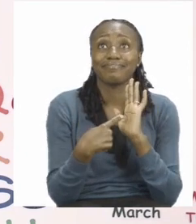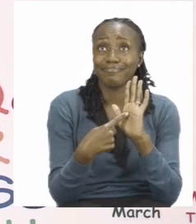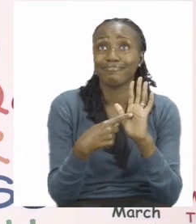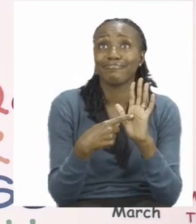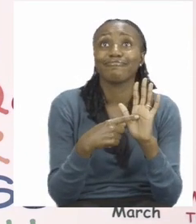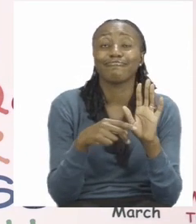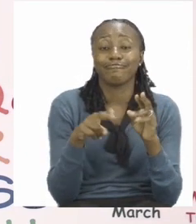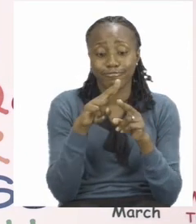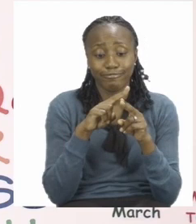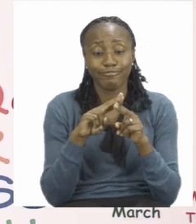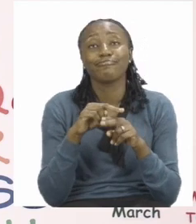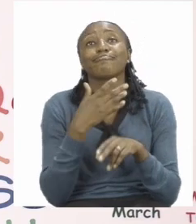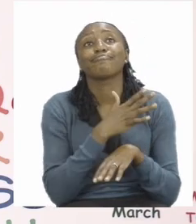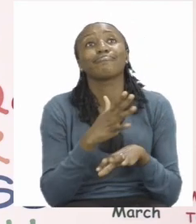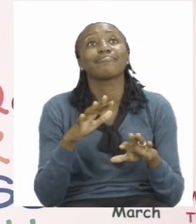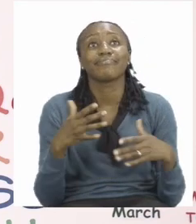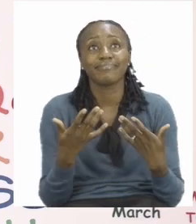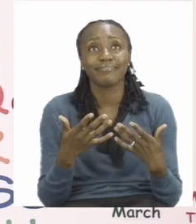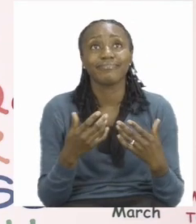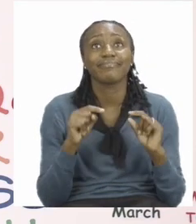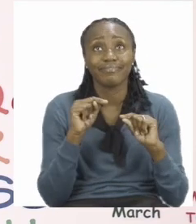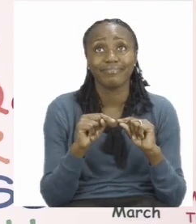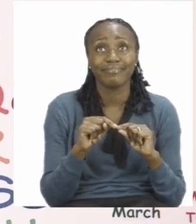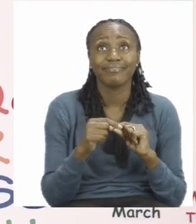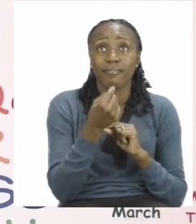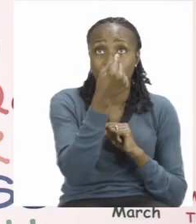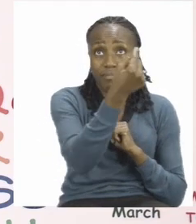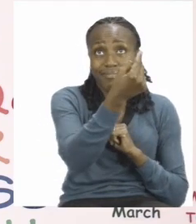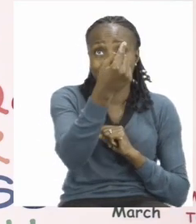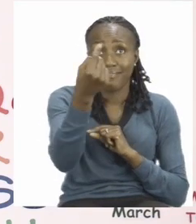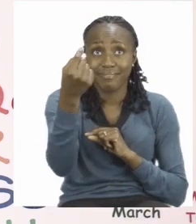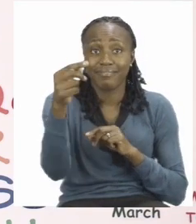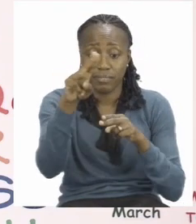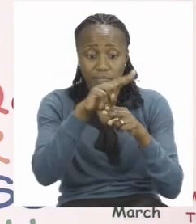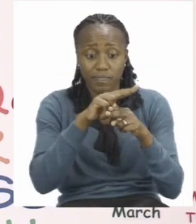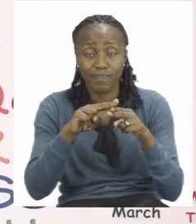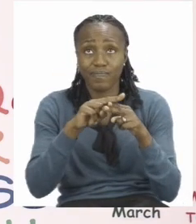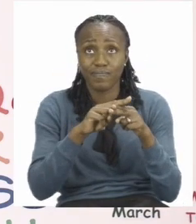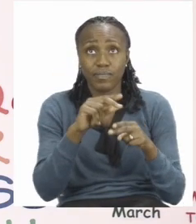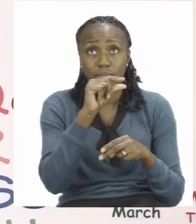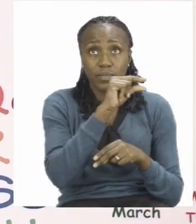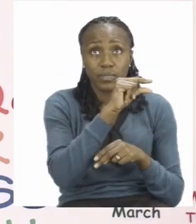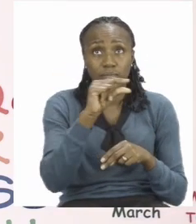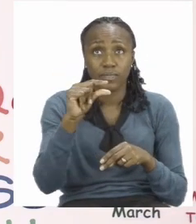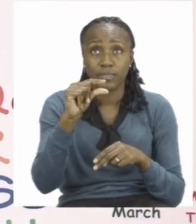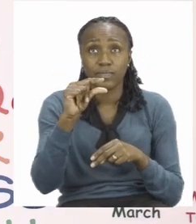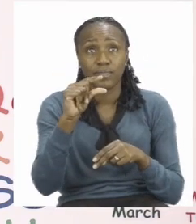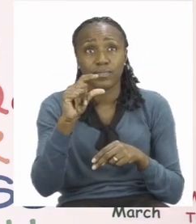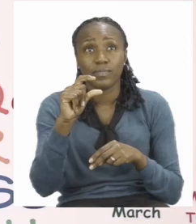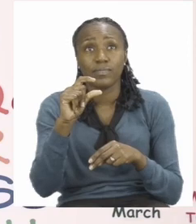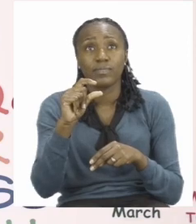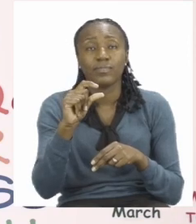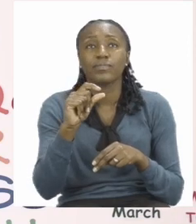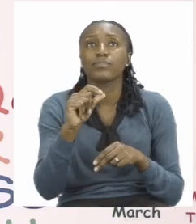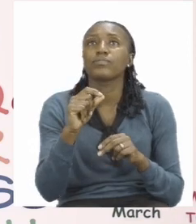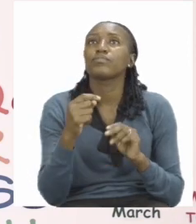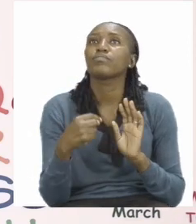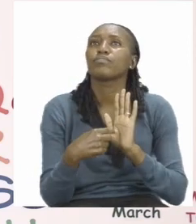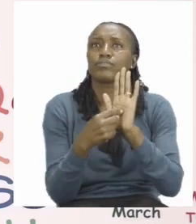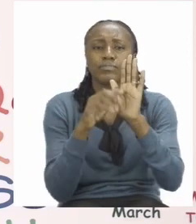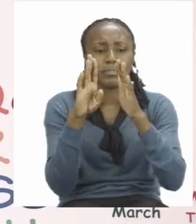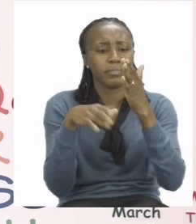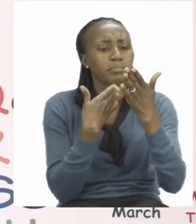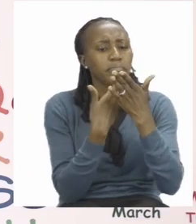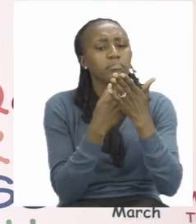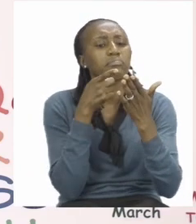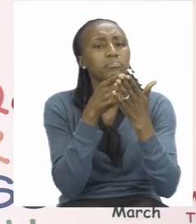the water, it's going to be your job to use these words to label the pictures.